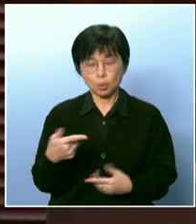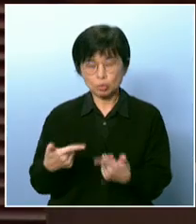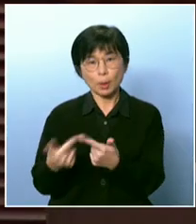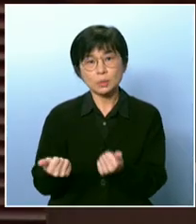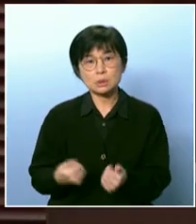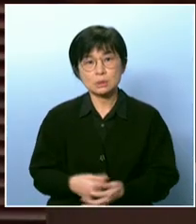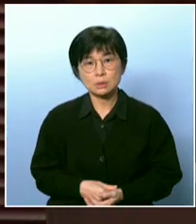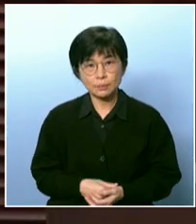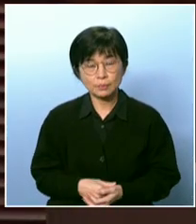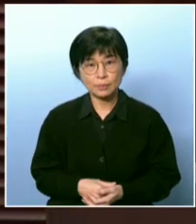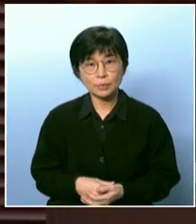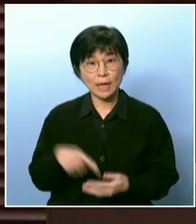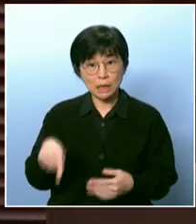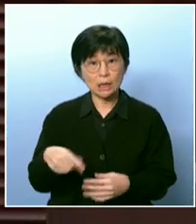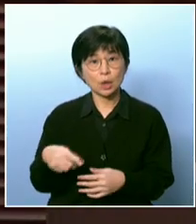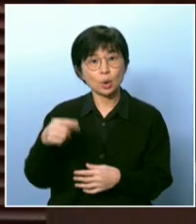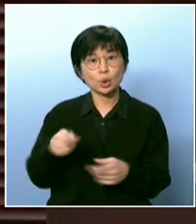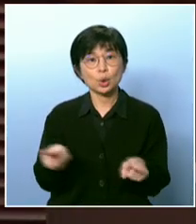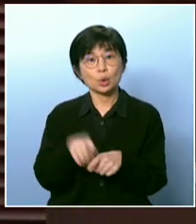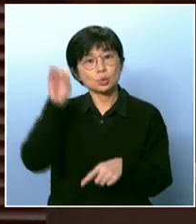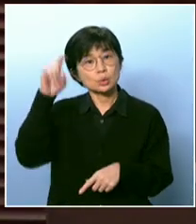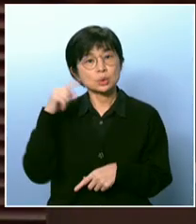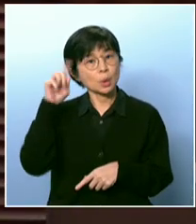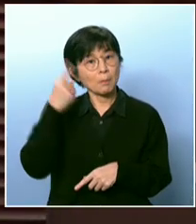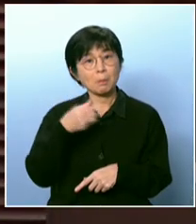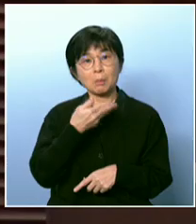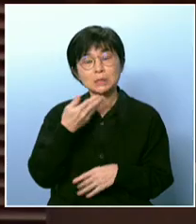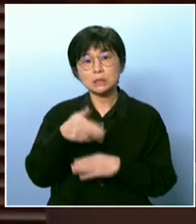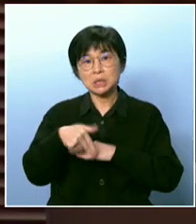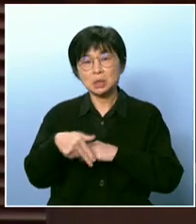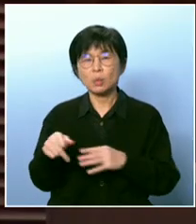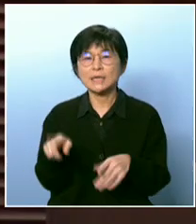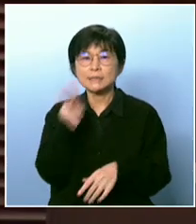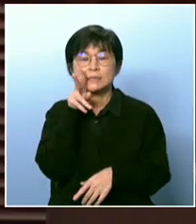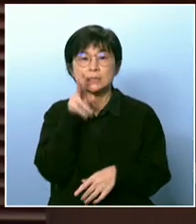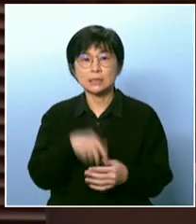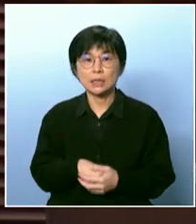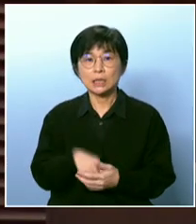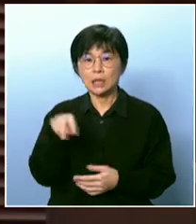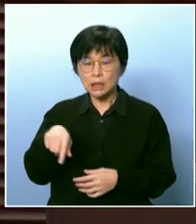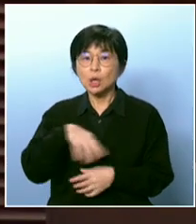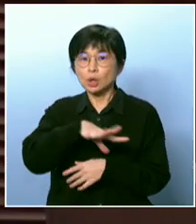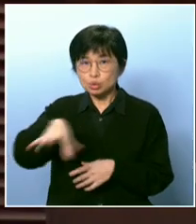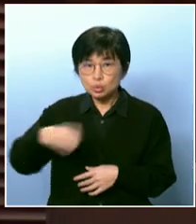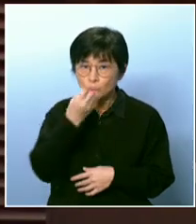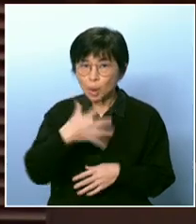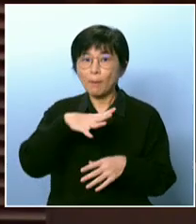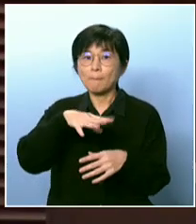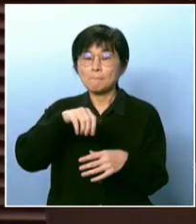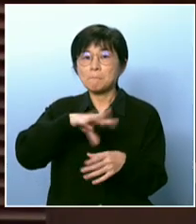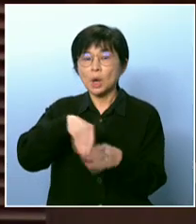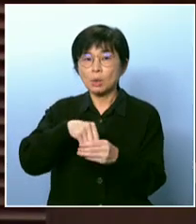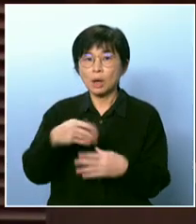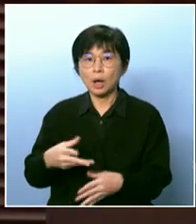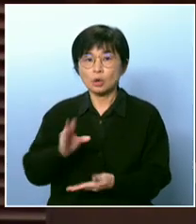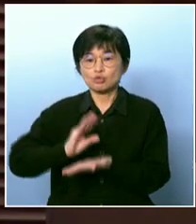I think senior primary school students would be more appropriate as a target group. Of course,